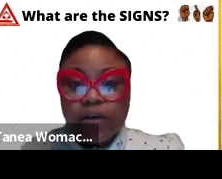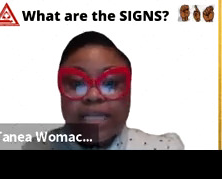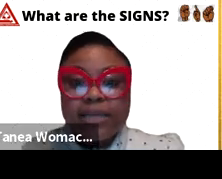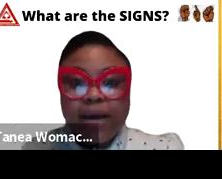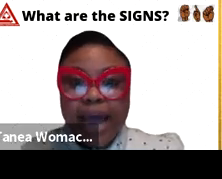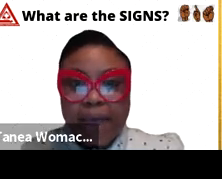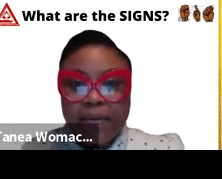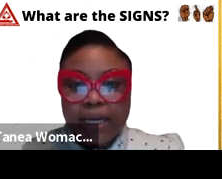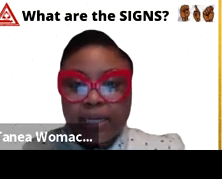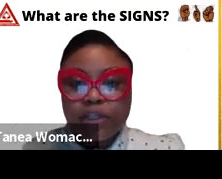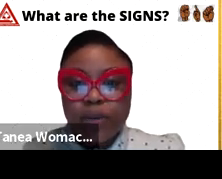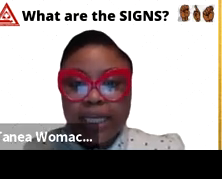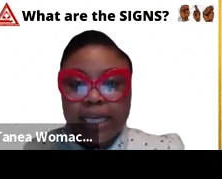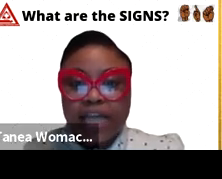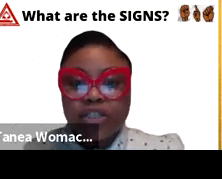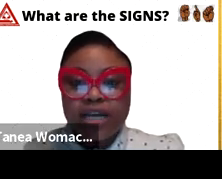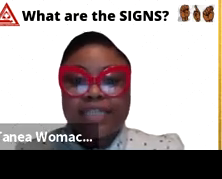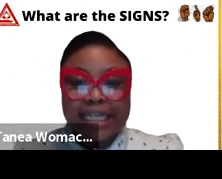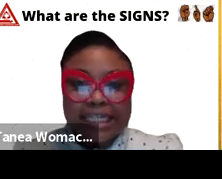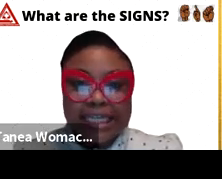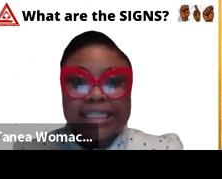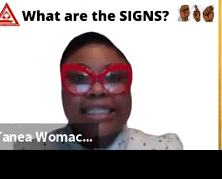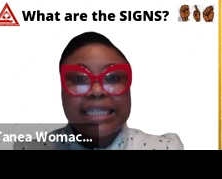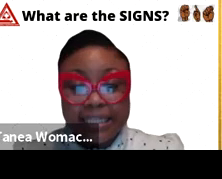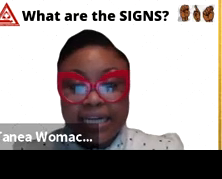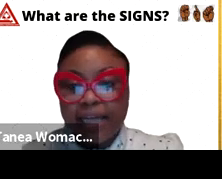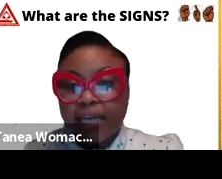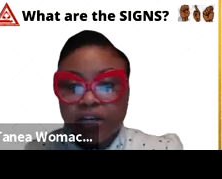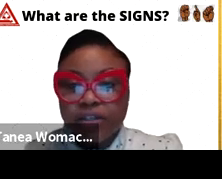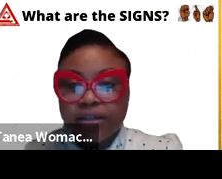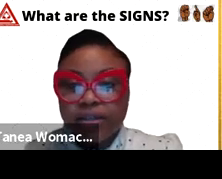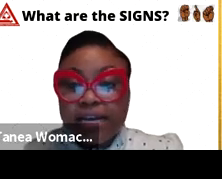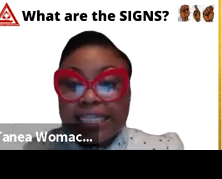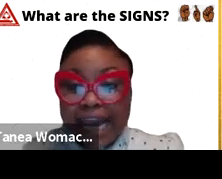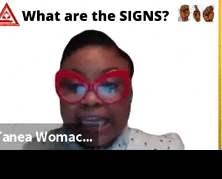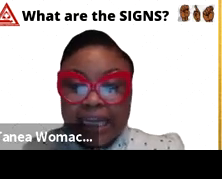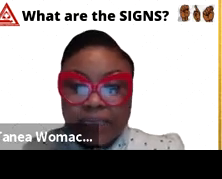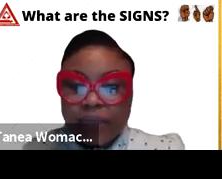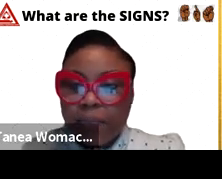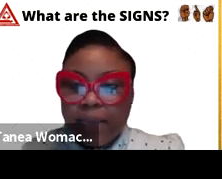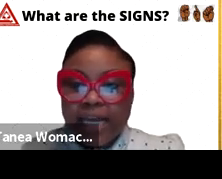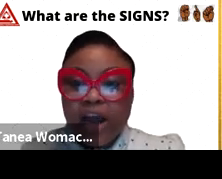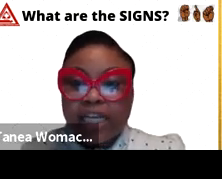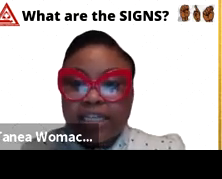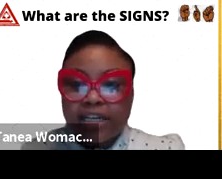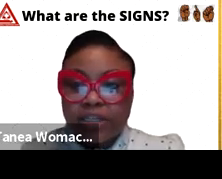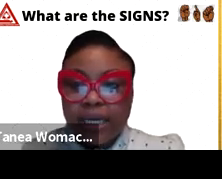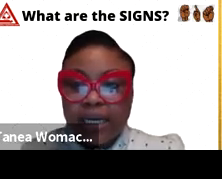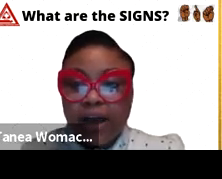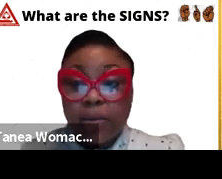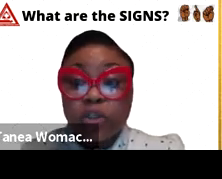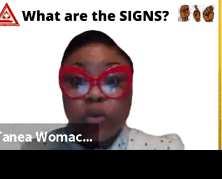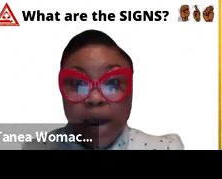with the greatest amount happening between the ages of 60 to 69 years. Secondly, men are considered